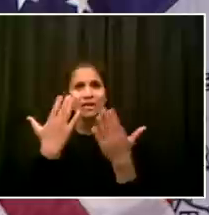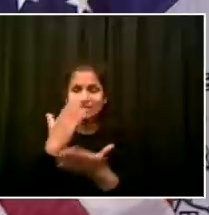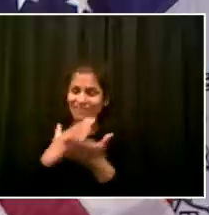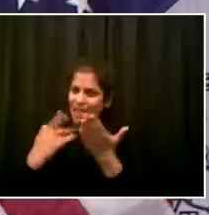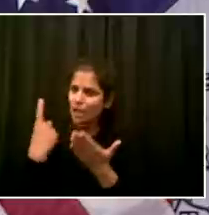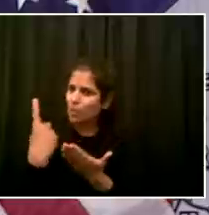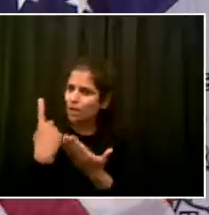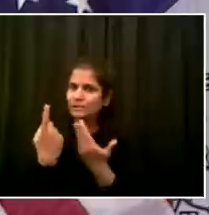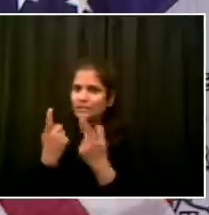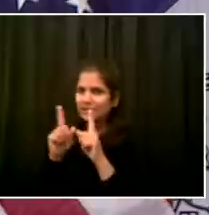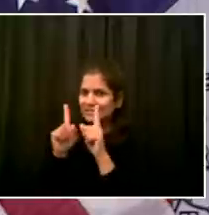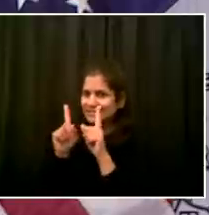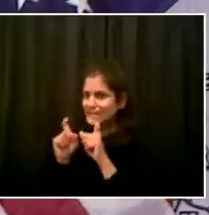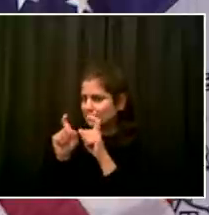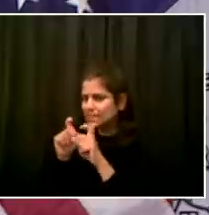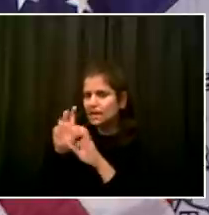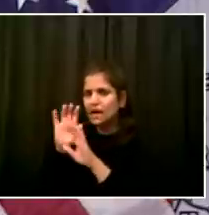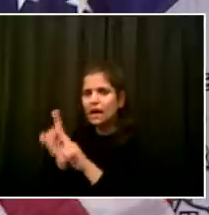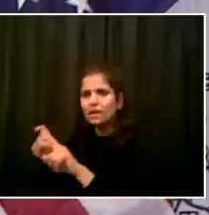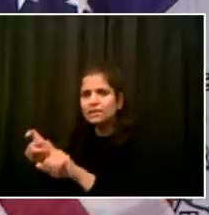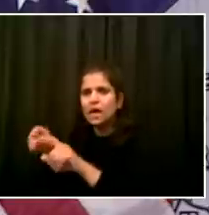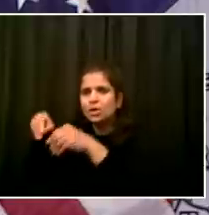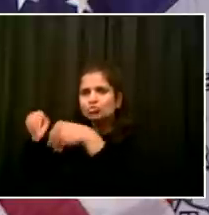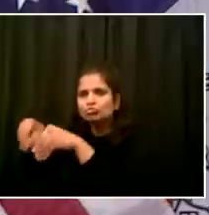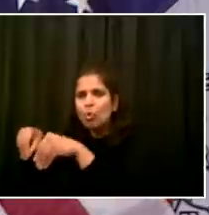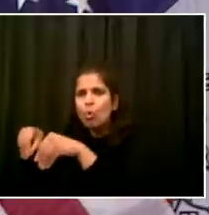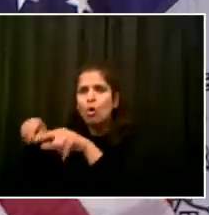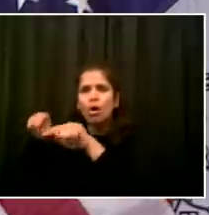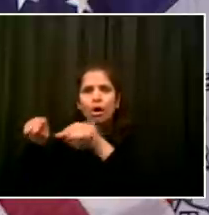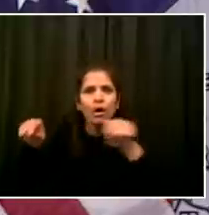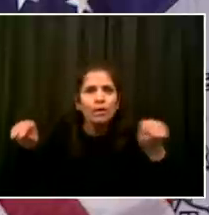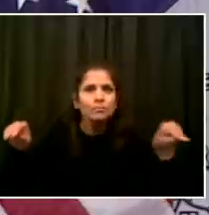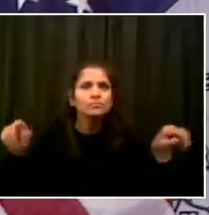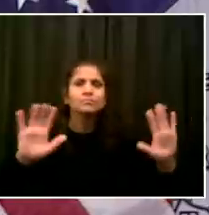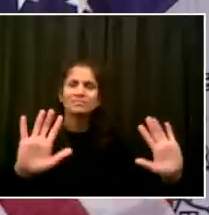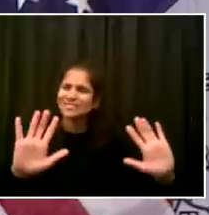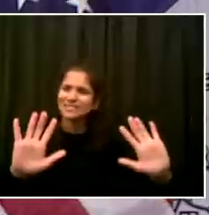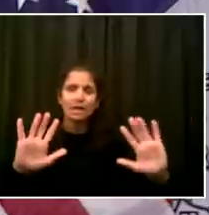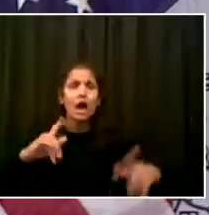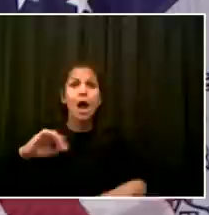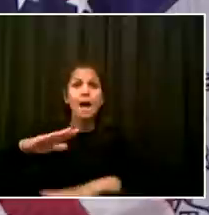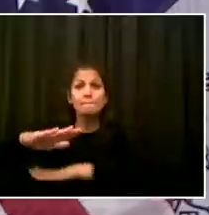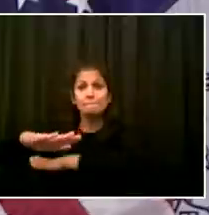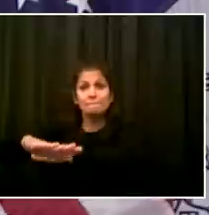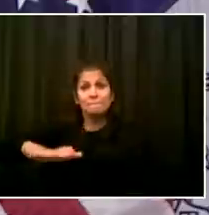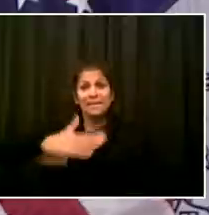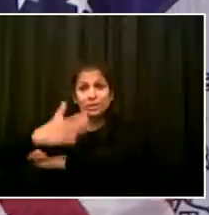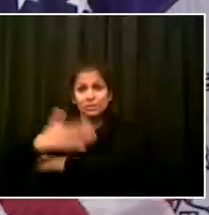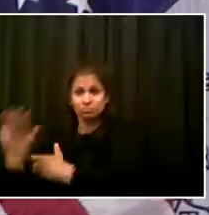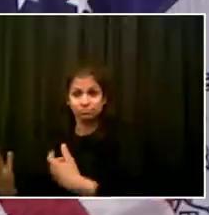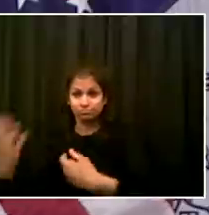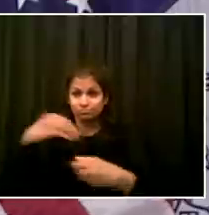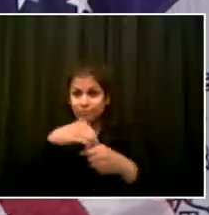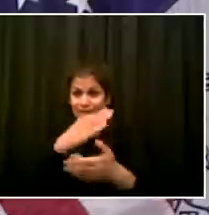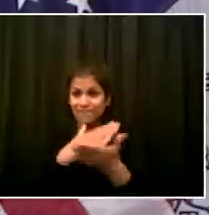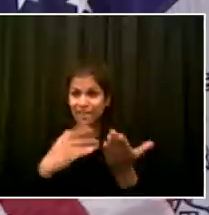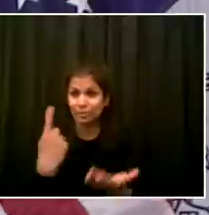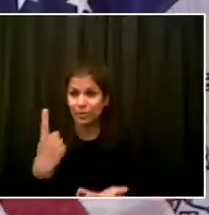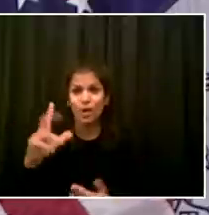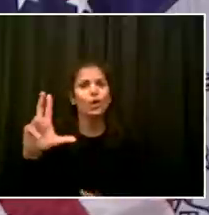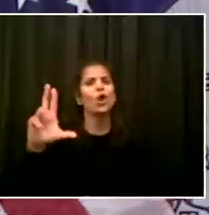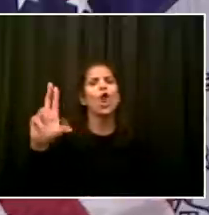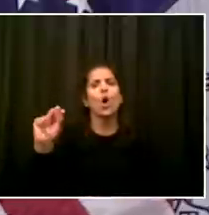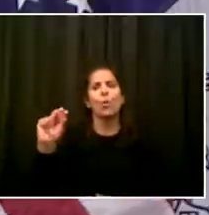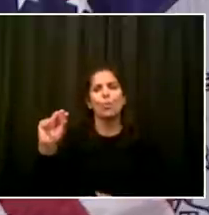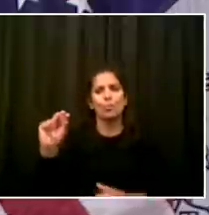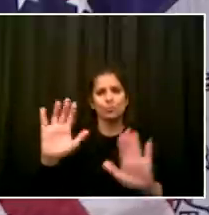lots of ways. So what I'd say to you is, we have to kind of earn our way into phase one, through phase one, on to